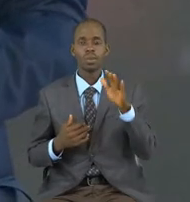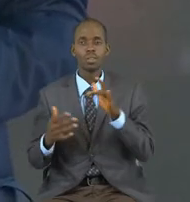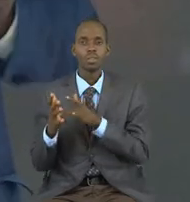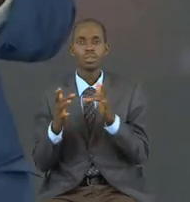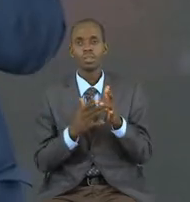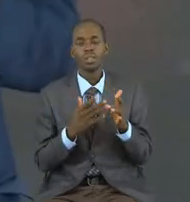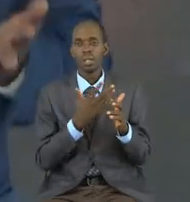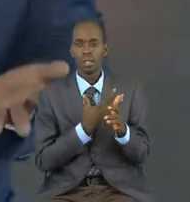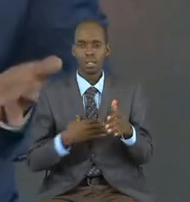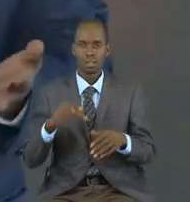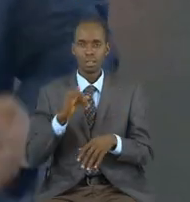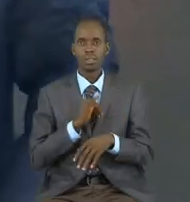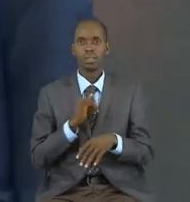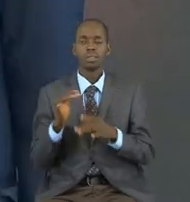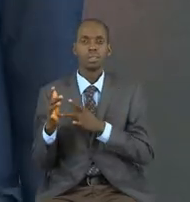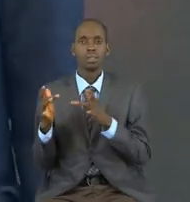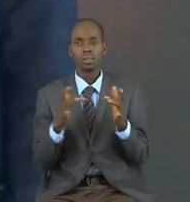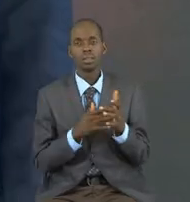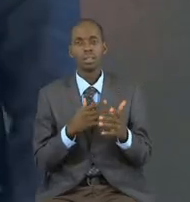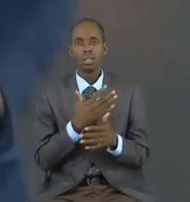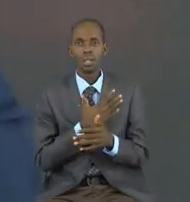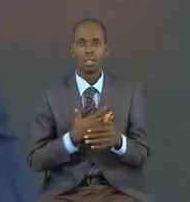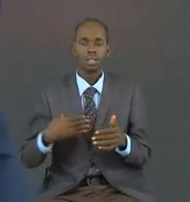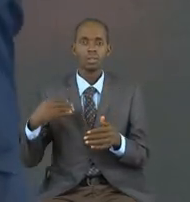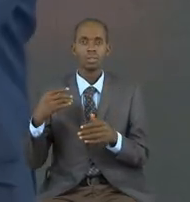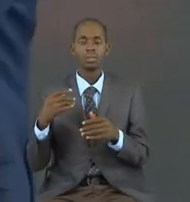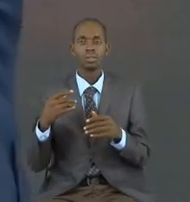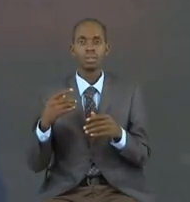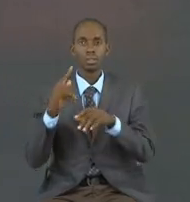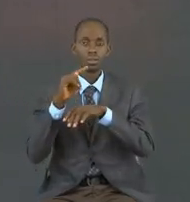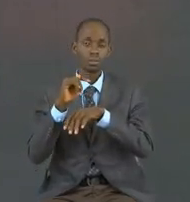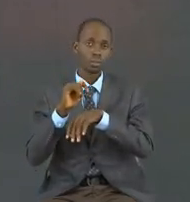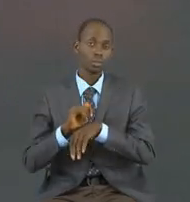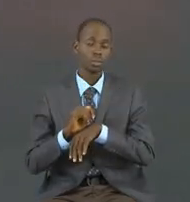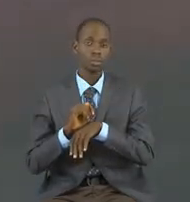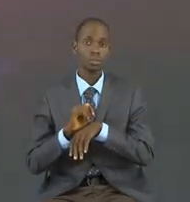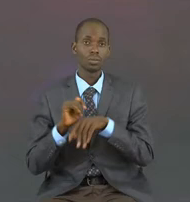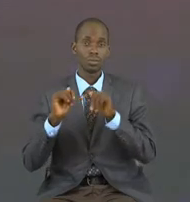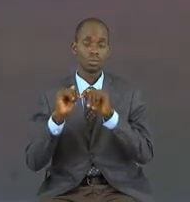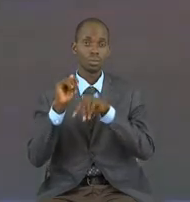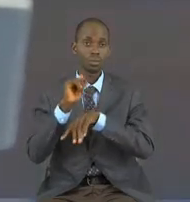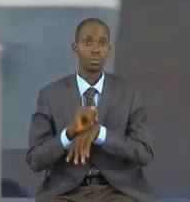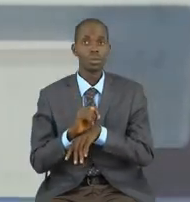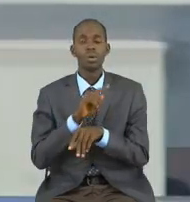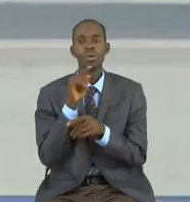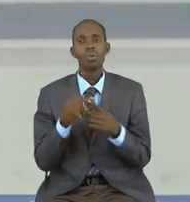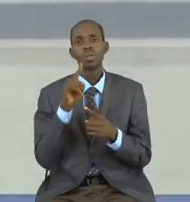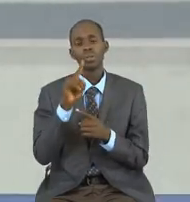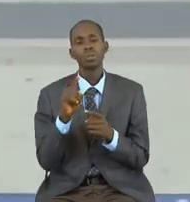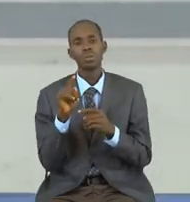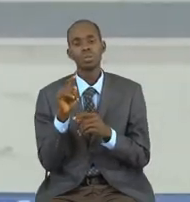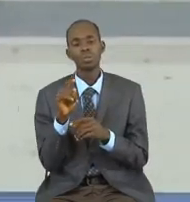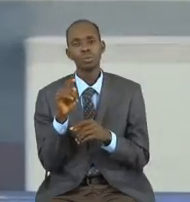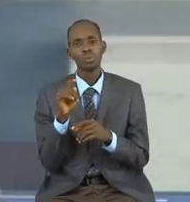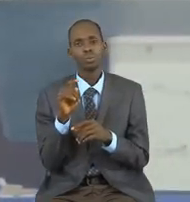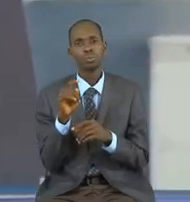idol, Jesus and tradition, when you preach that Christ is the only way,